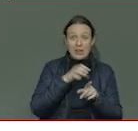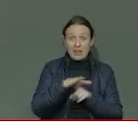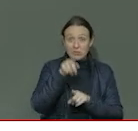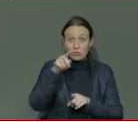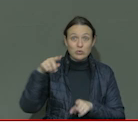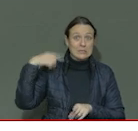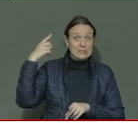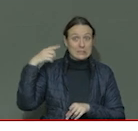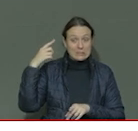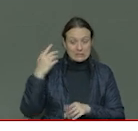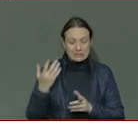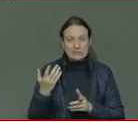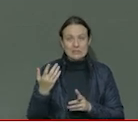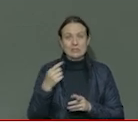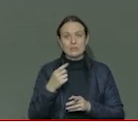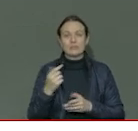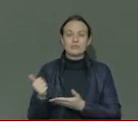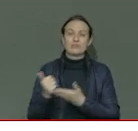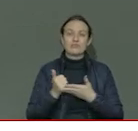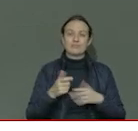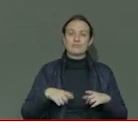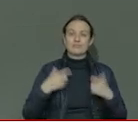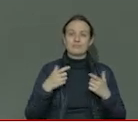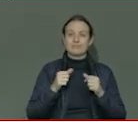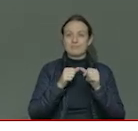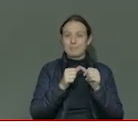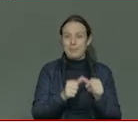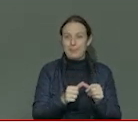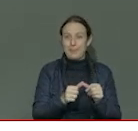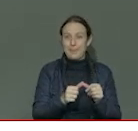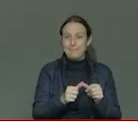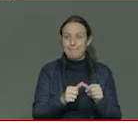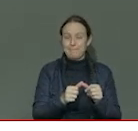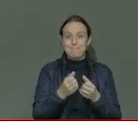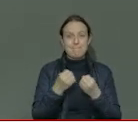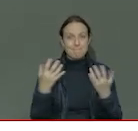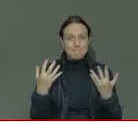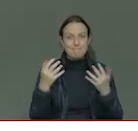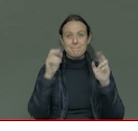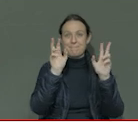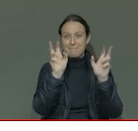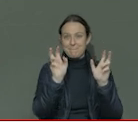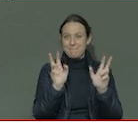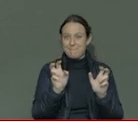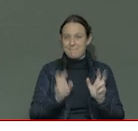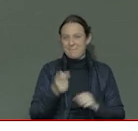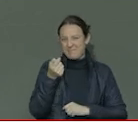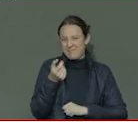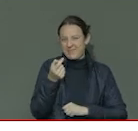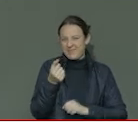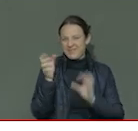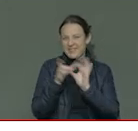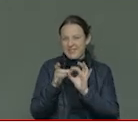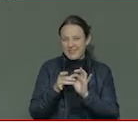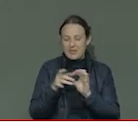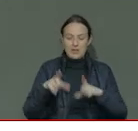actually contributed to his survival. So I want you learners to note that several of our themes are going to overlap.